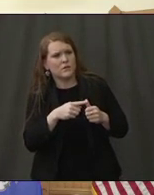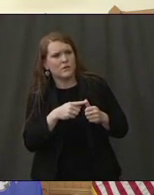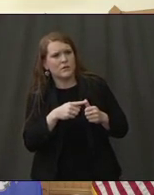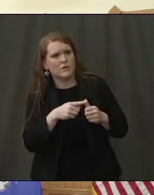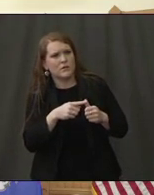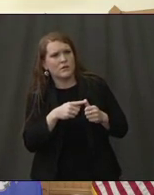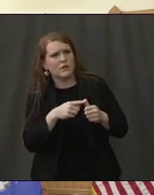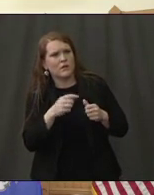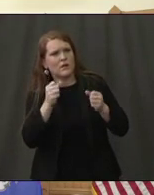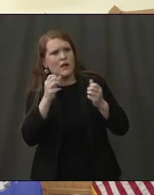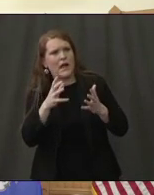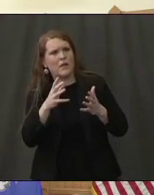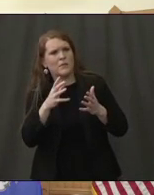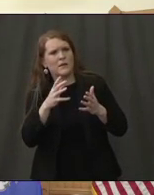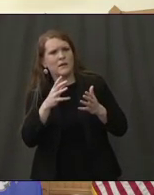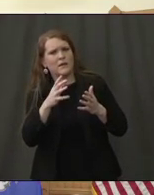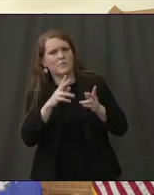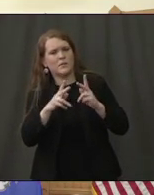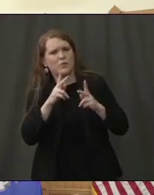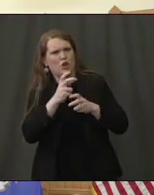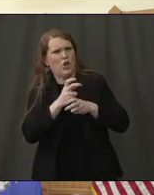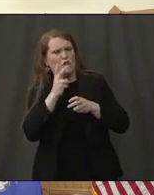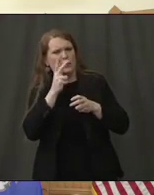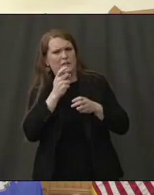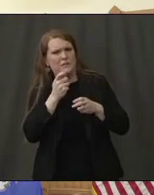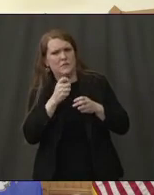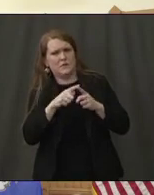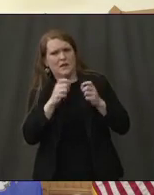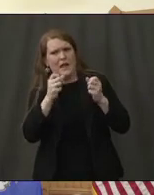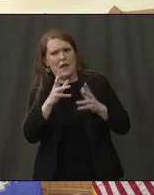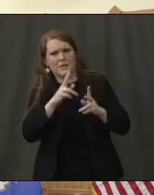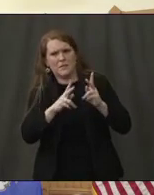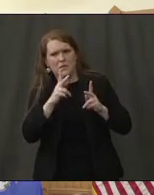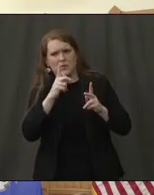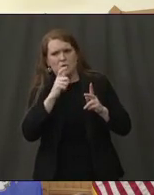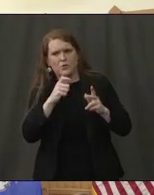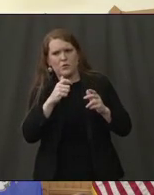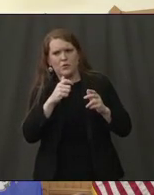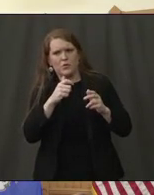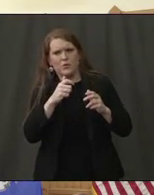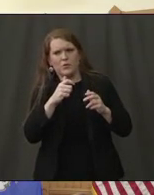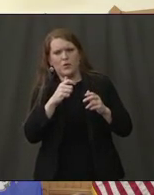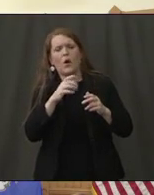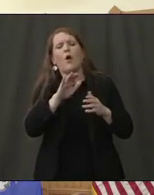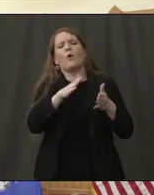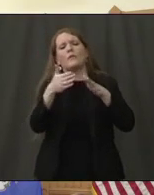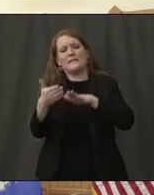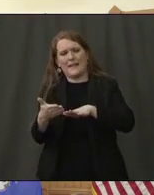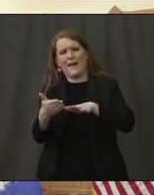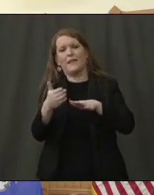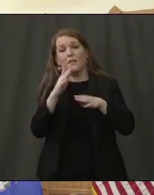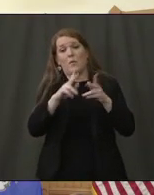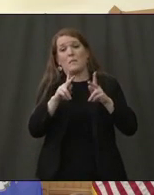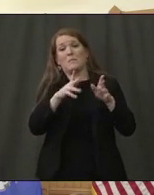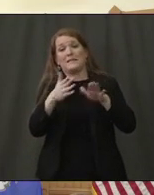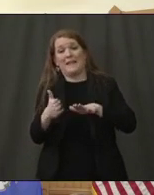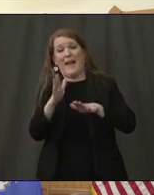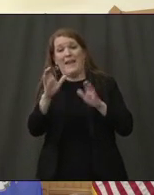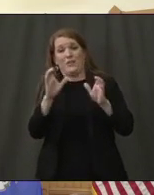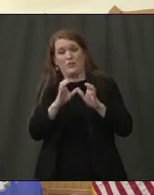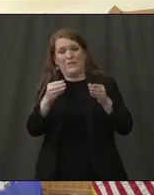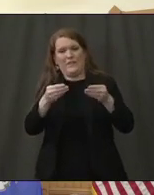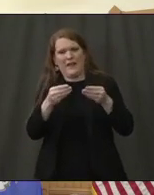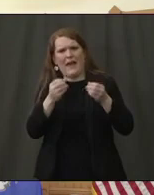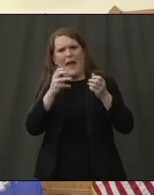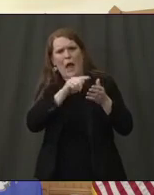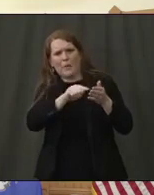the cause versus had COVID at the time of death? And then I'd also like to know